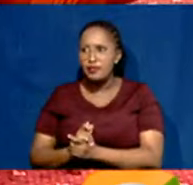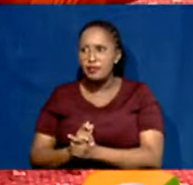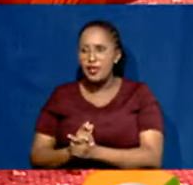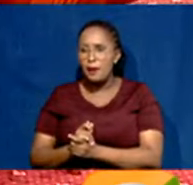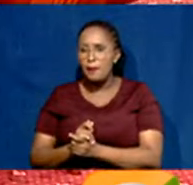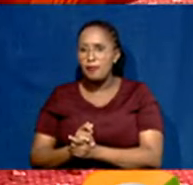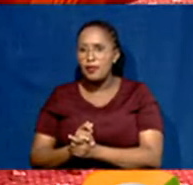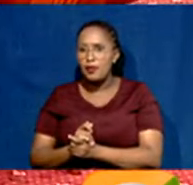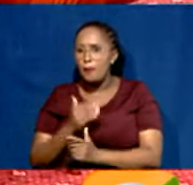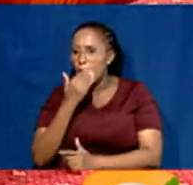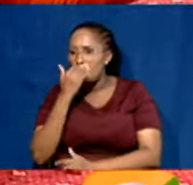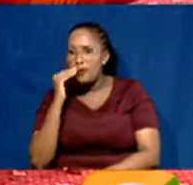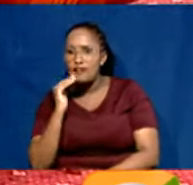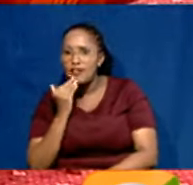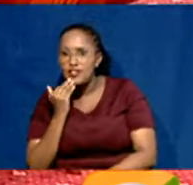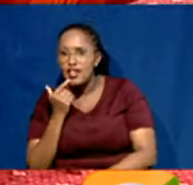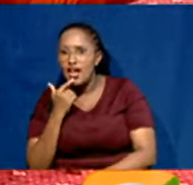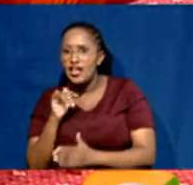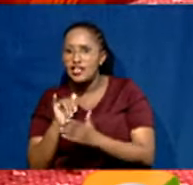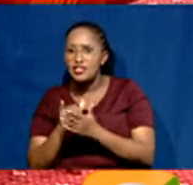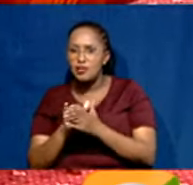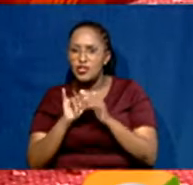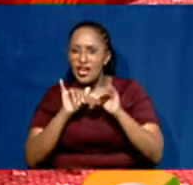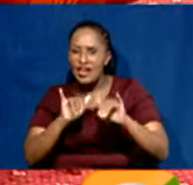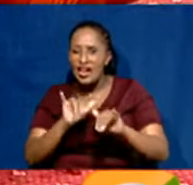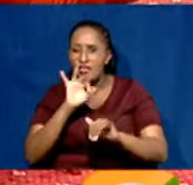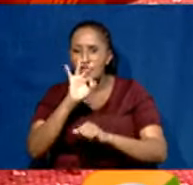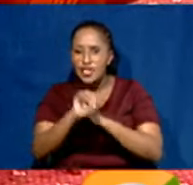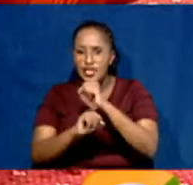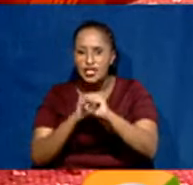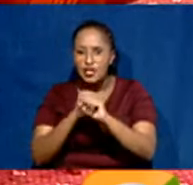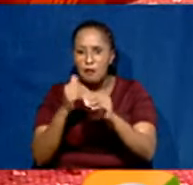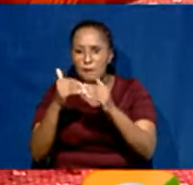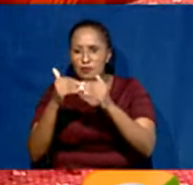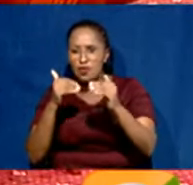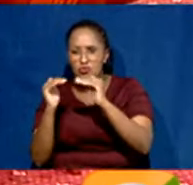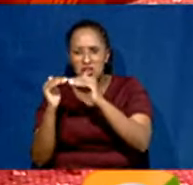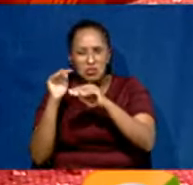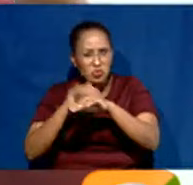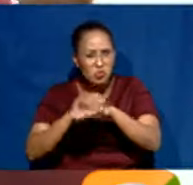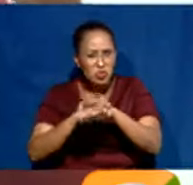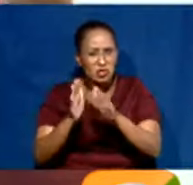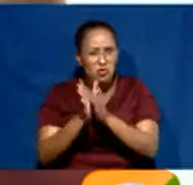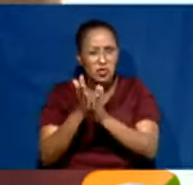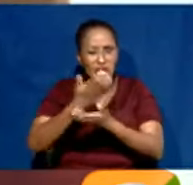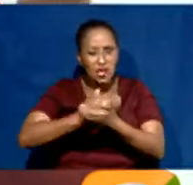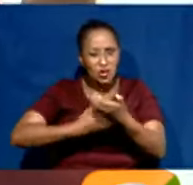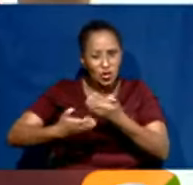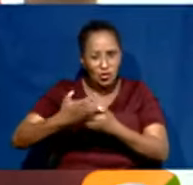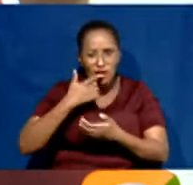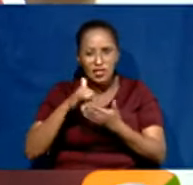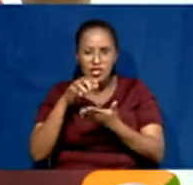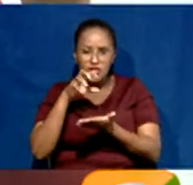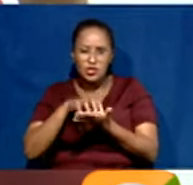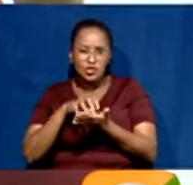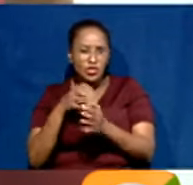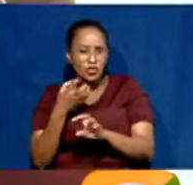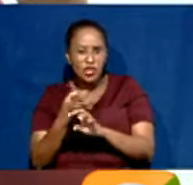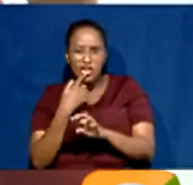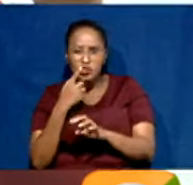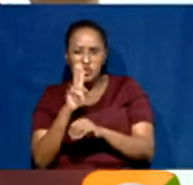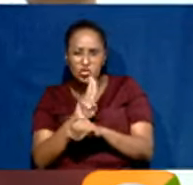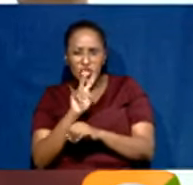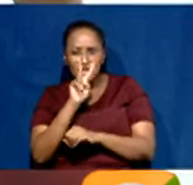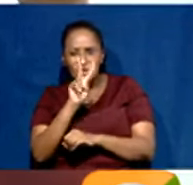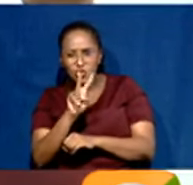Mudavadi amesema 3 years, you know, to quote him verbatim, he's forecasting a difficult 2 to 3 years